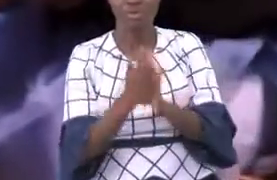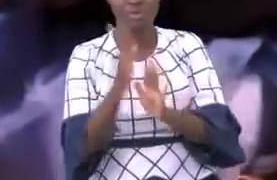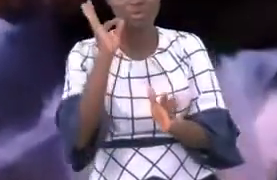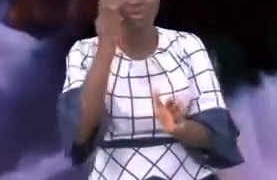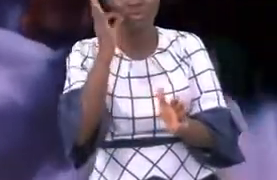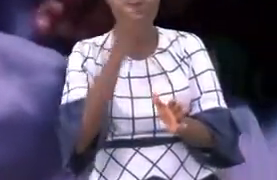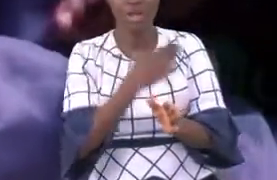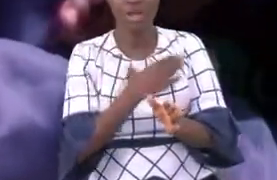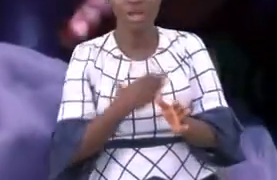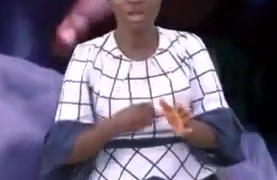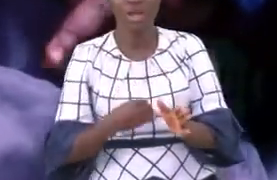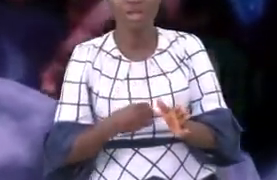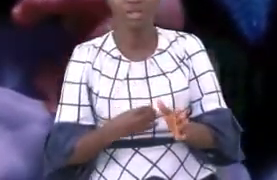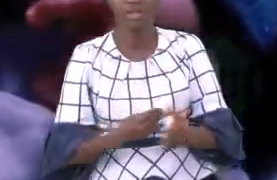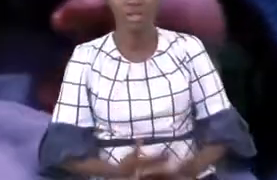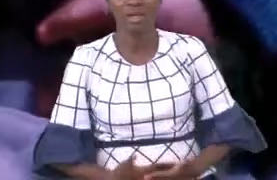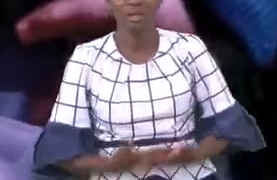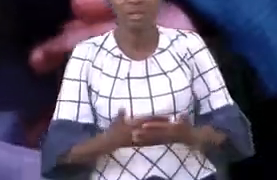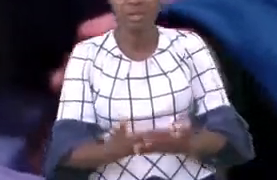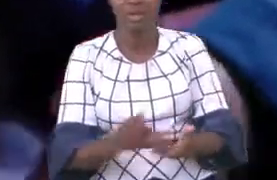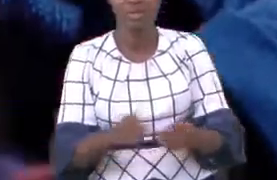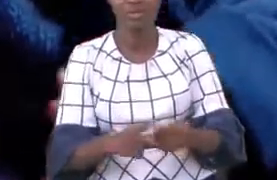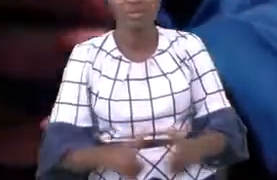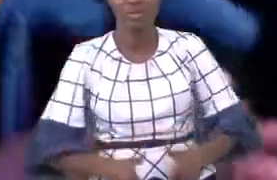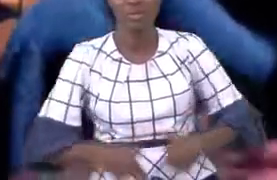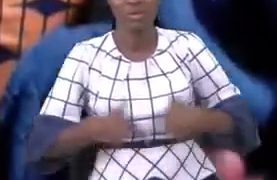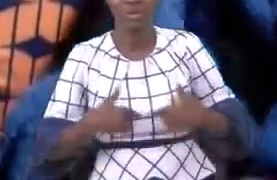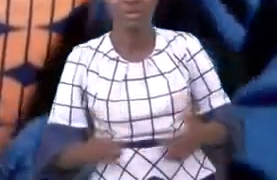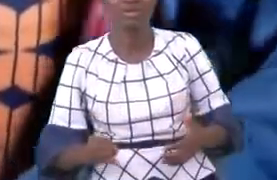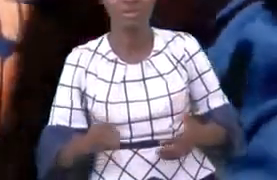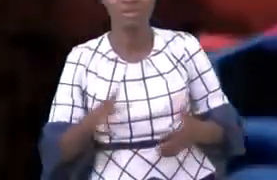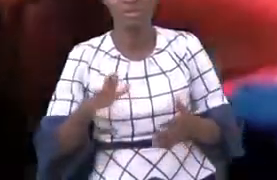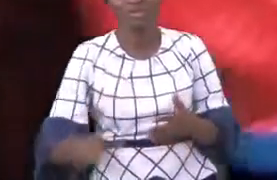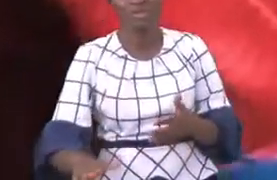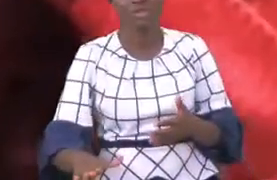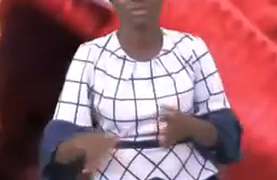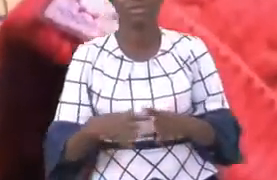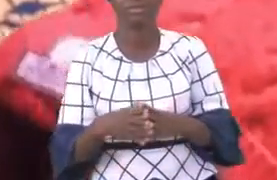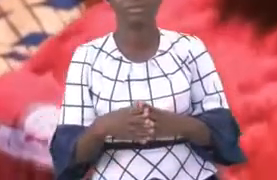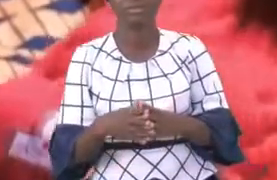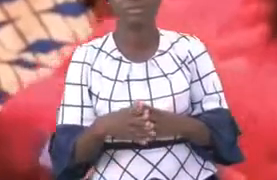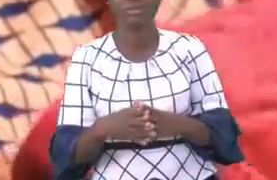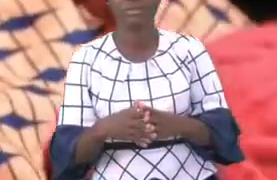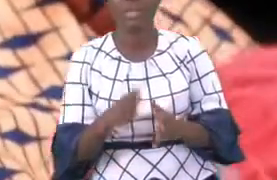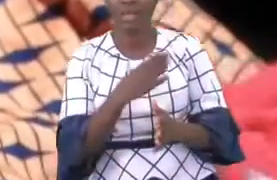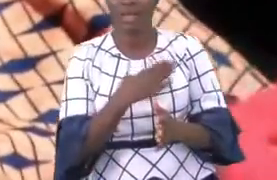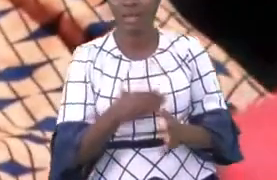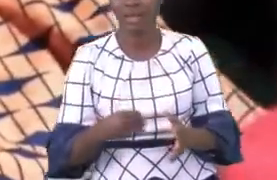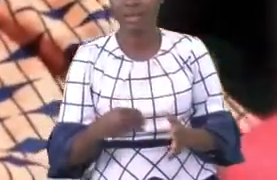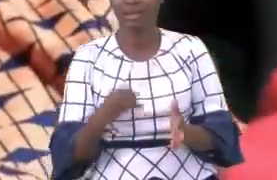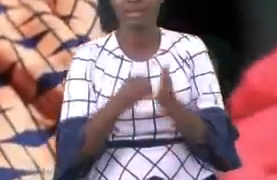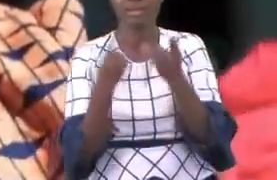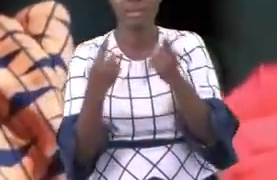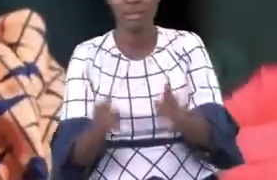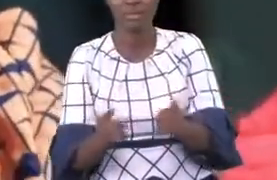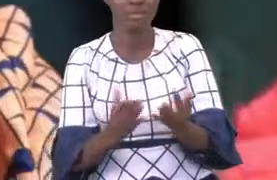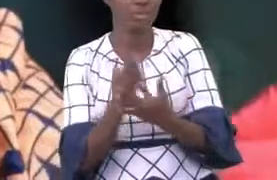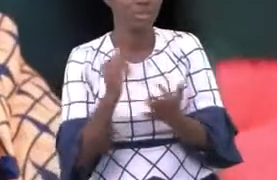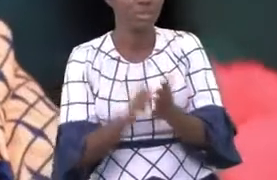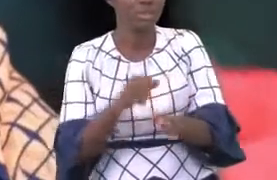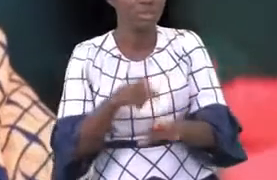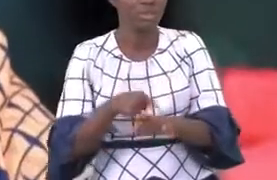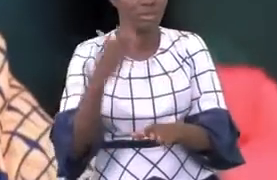her life to serve you." And lo and behold, during that time, I was having, on the 29th of September, that last